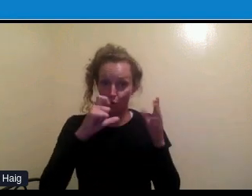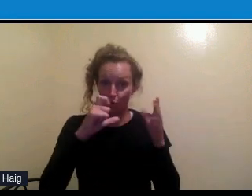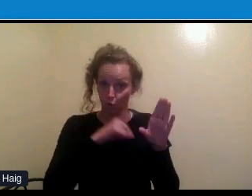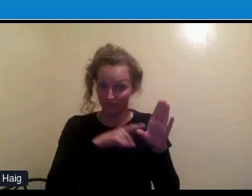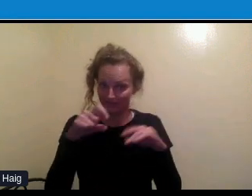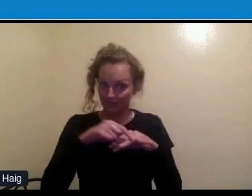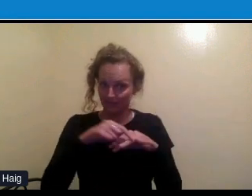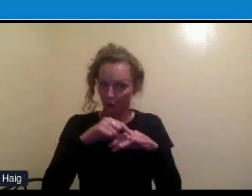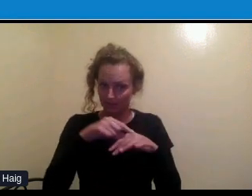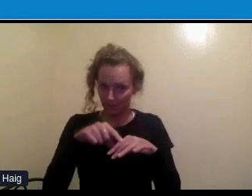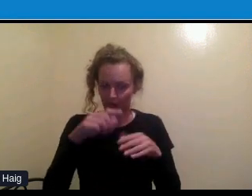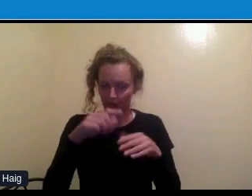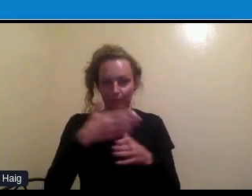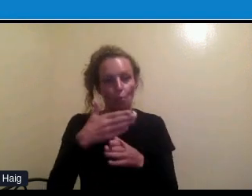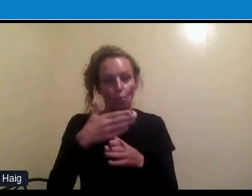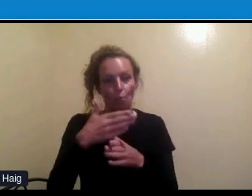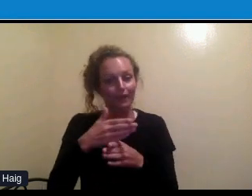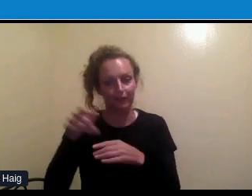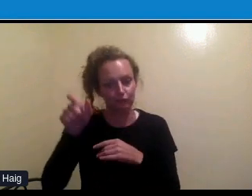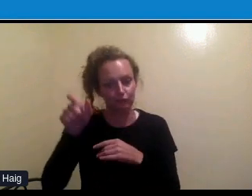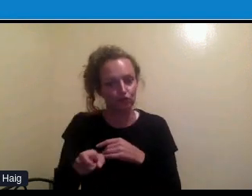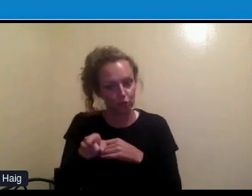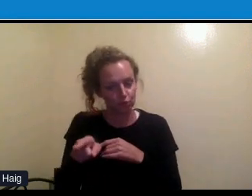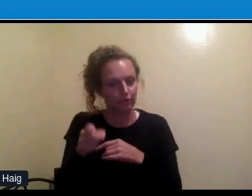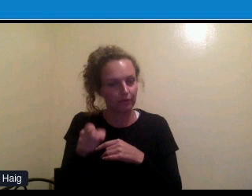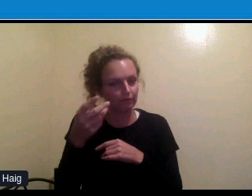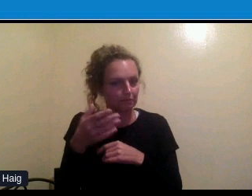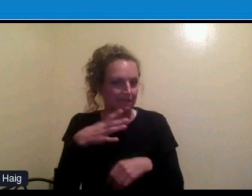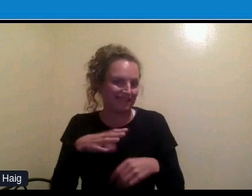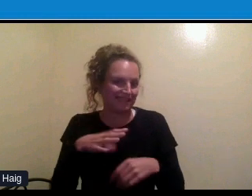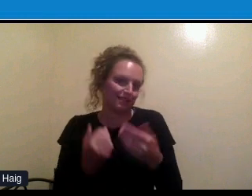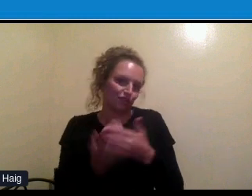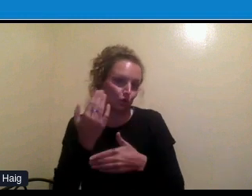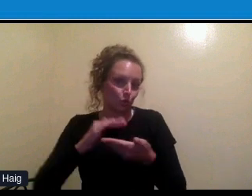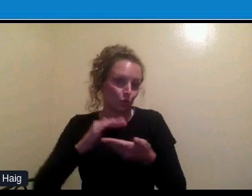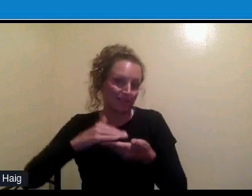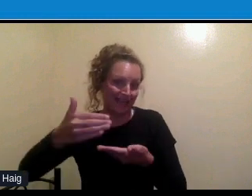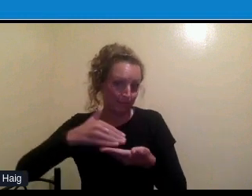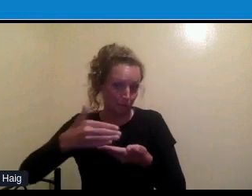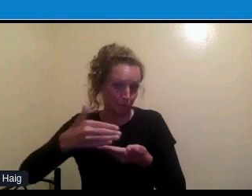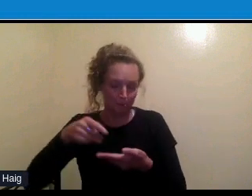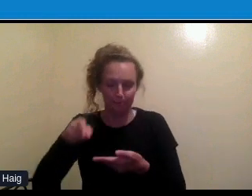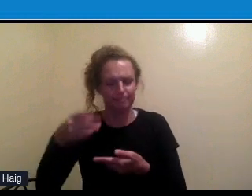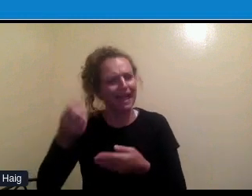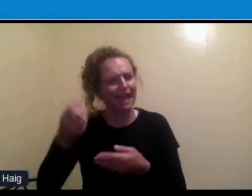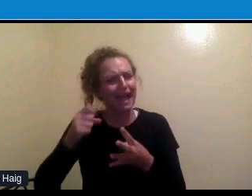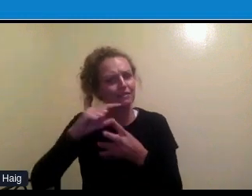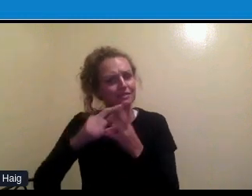And this student had a disability that meant that when